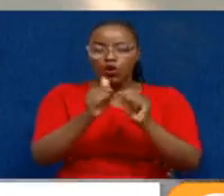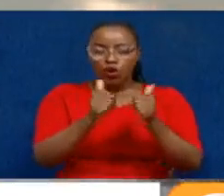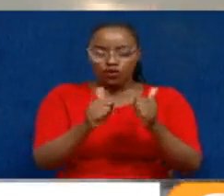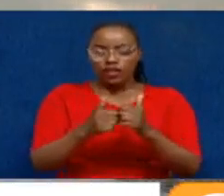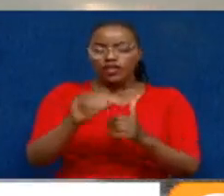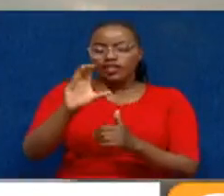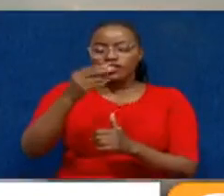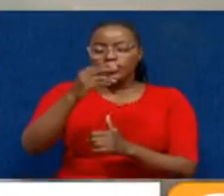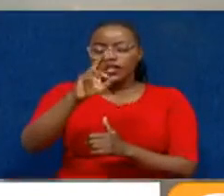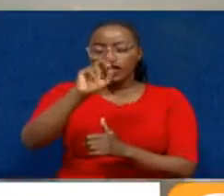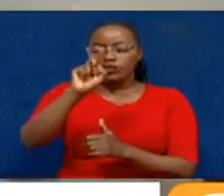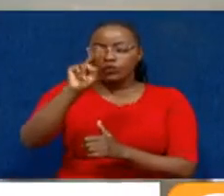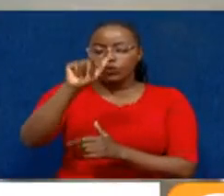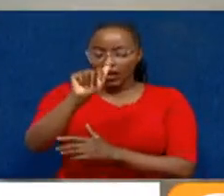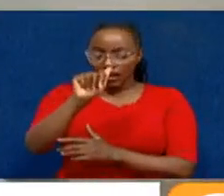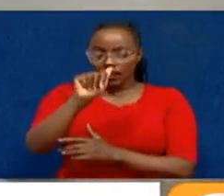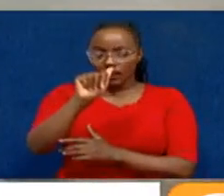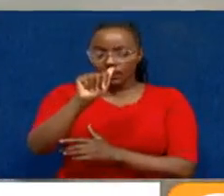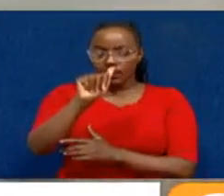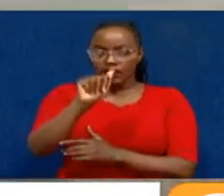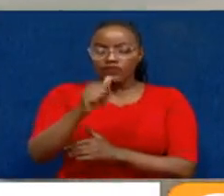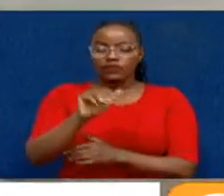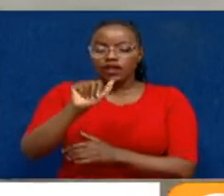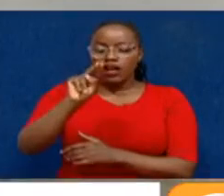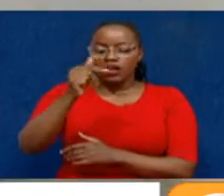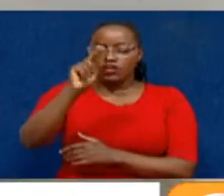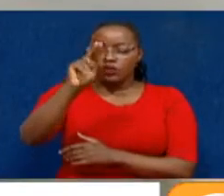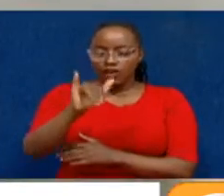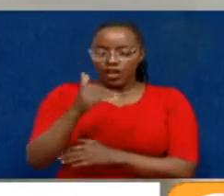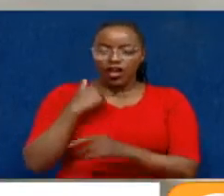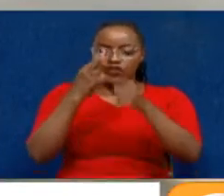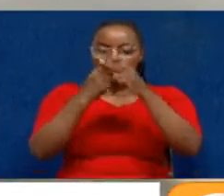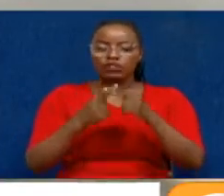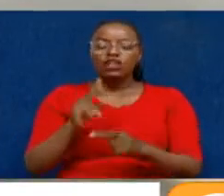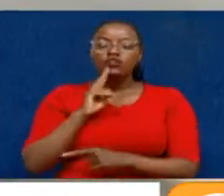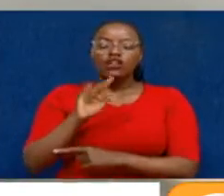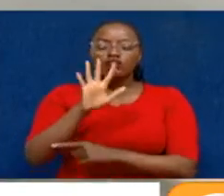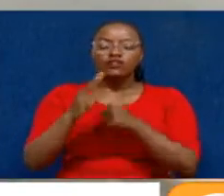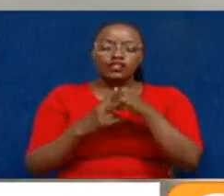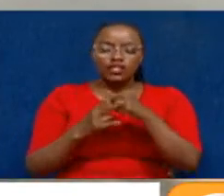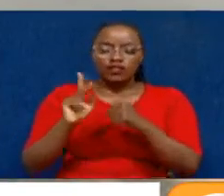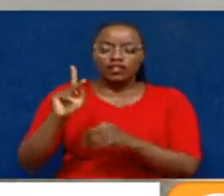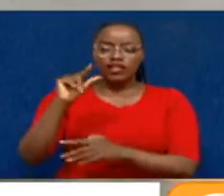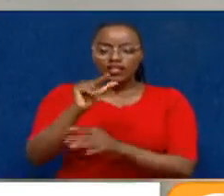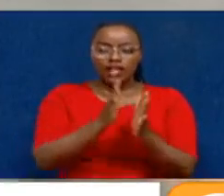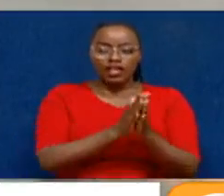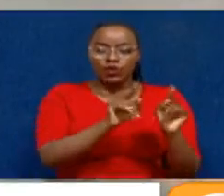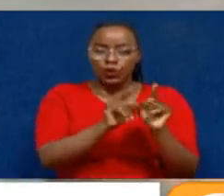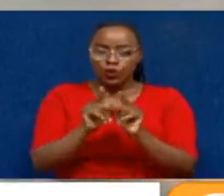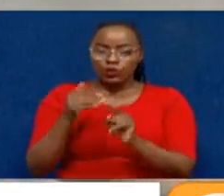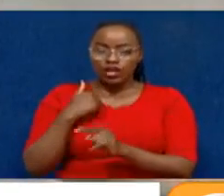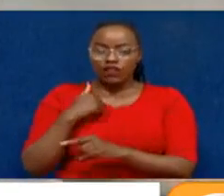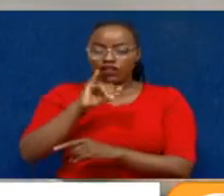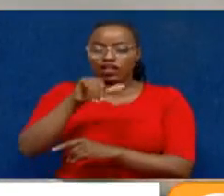Cherazuga triumphed in the 59 kilograms. Anthony Libasi notched a total of 267 kilograms, the men's 81 kilograms,